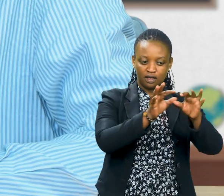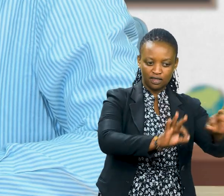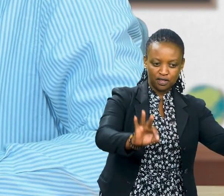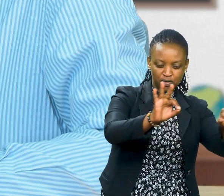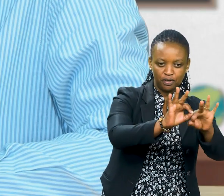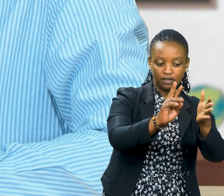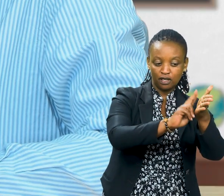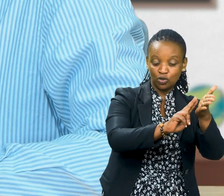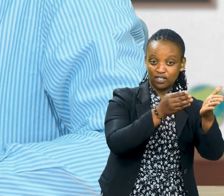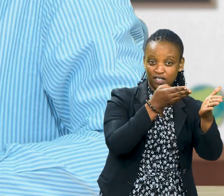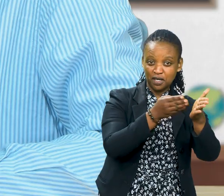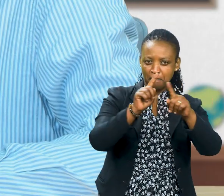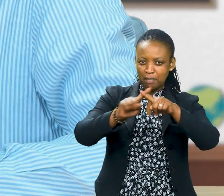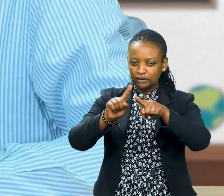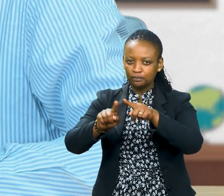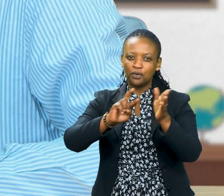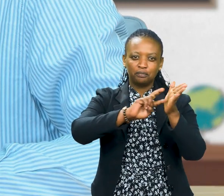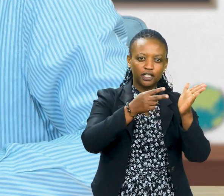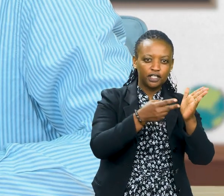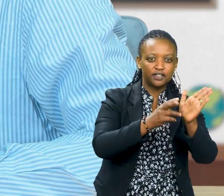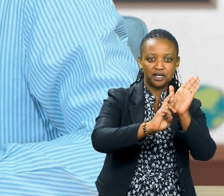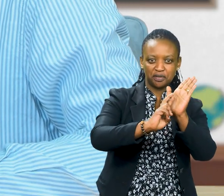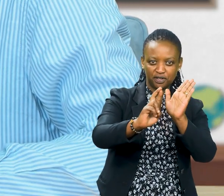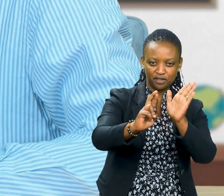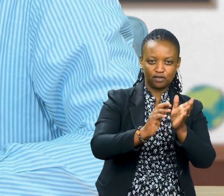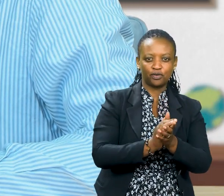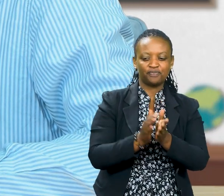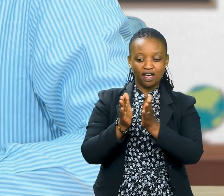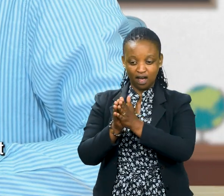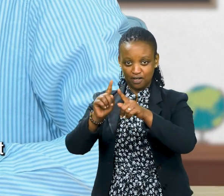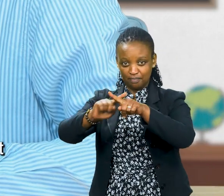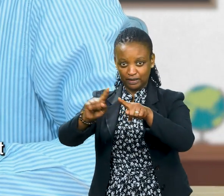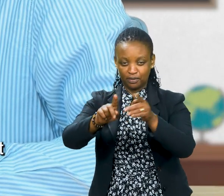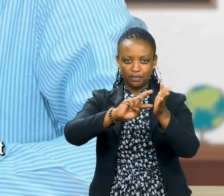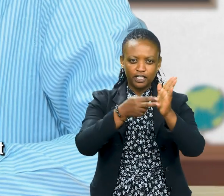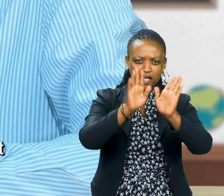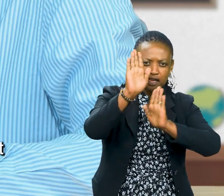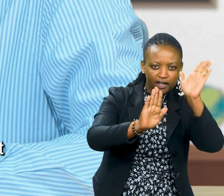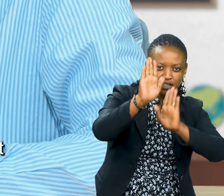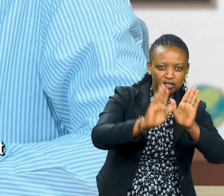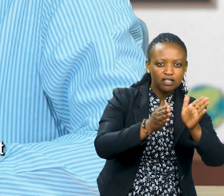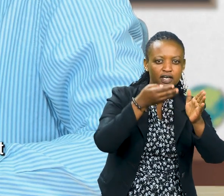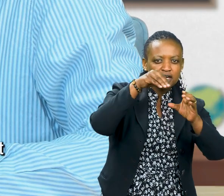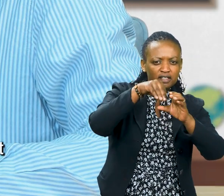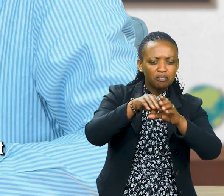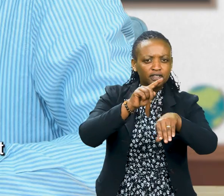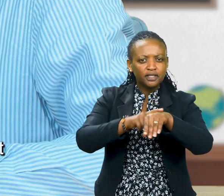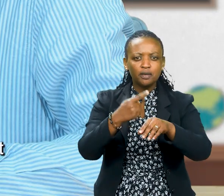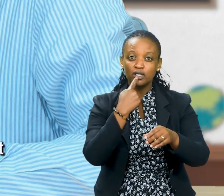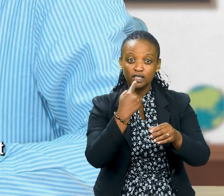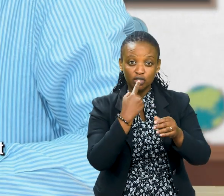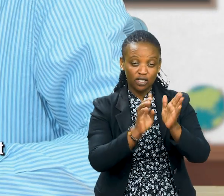The importance of applying multiple means of representation and multiple means of engagement